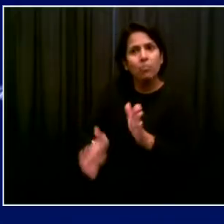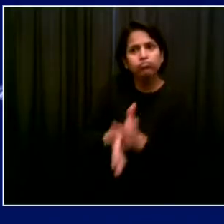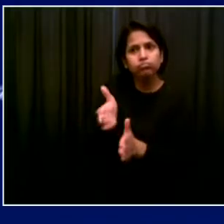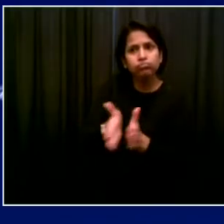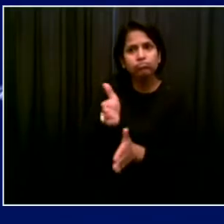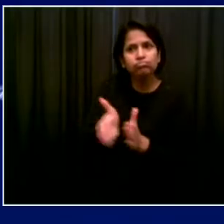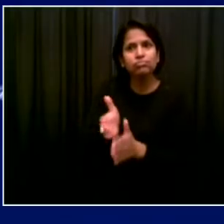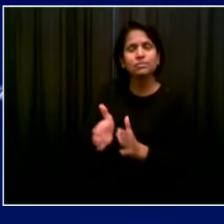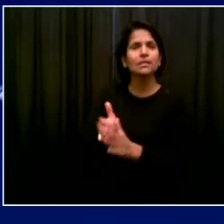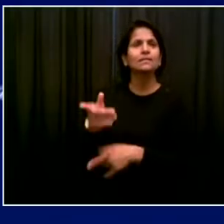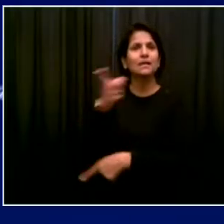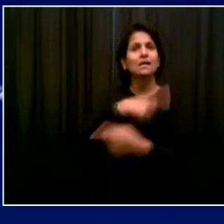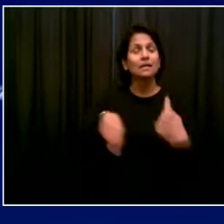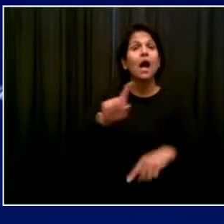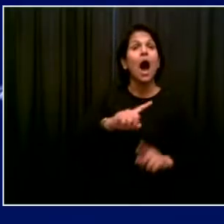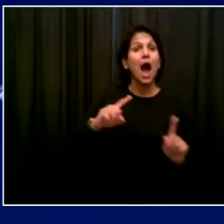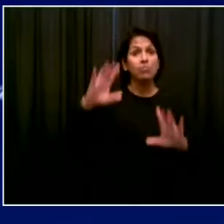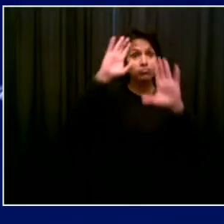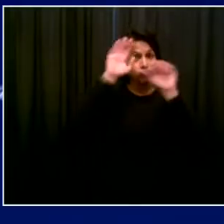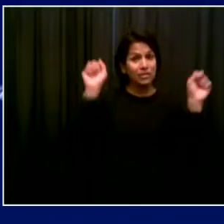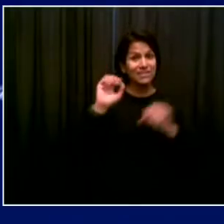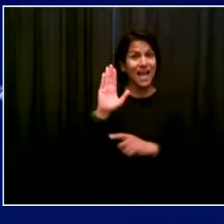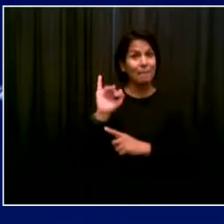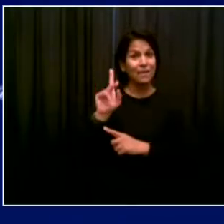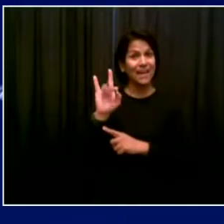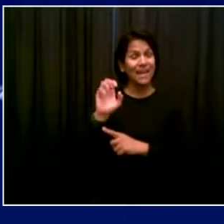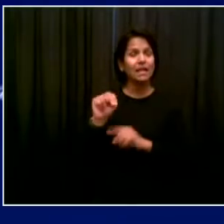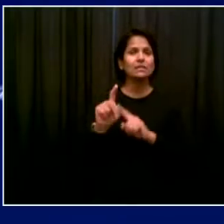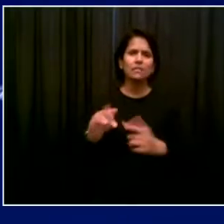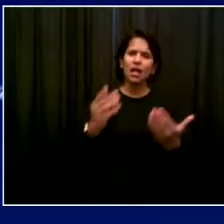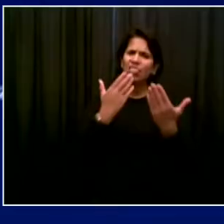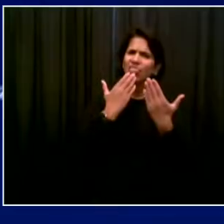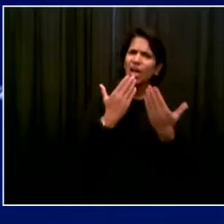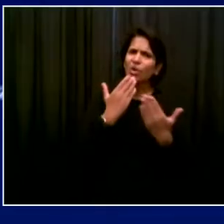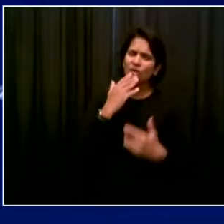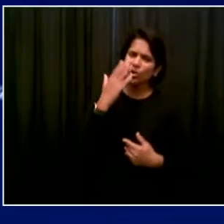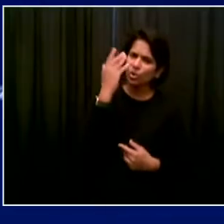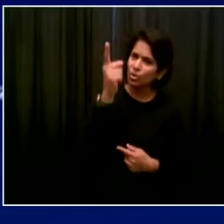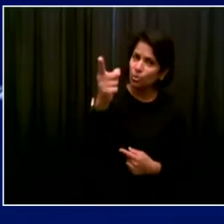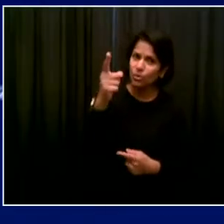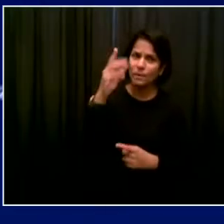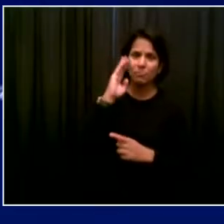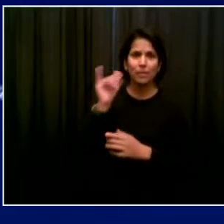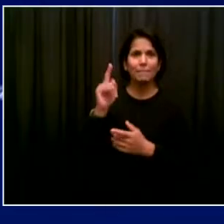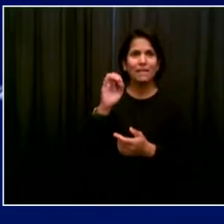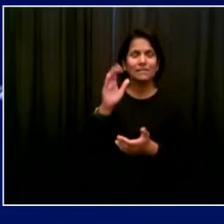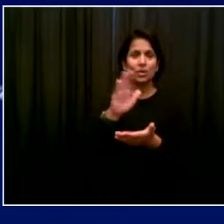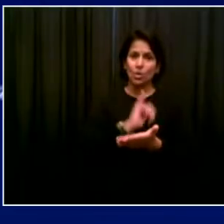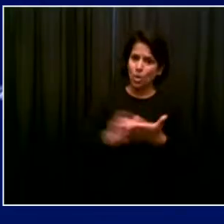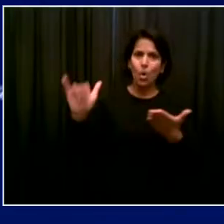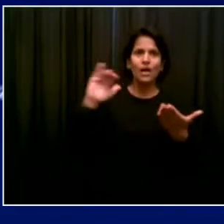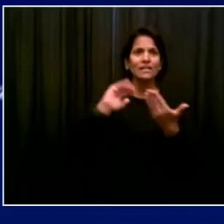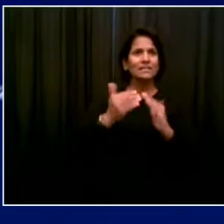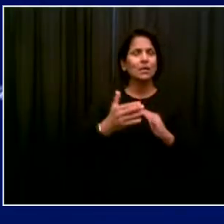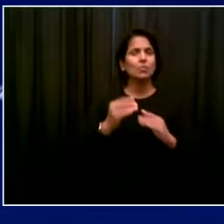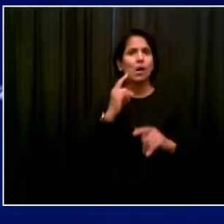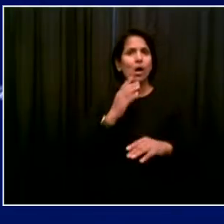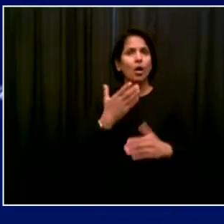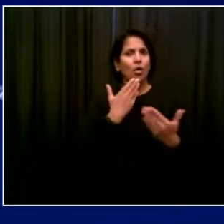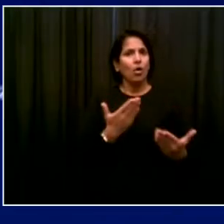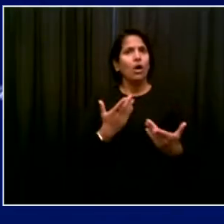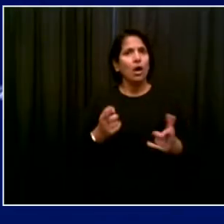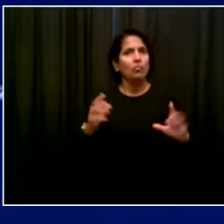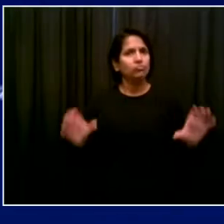York City, requiring your city workers to get the vaccine. These are the type of actions that will accelerate our path out of